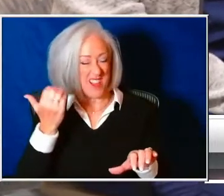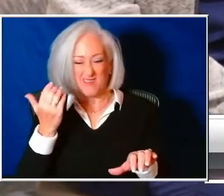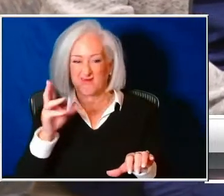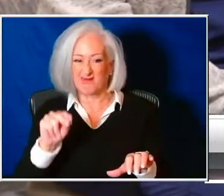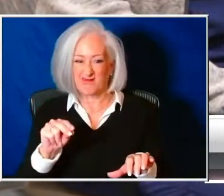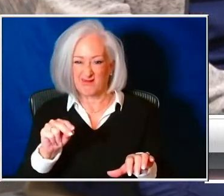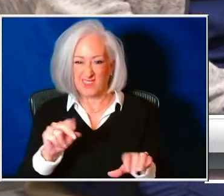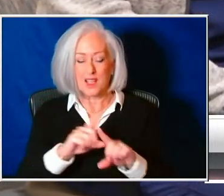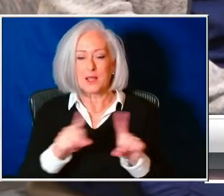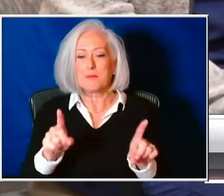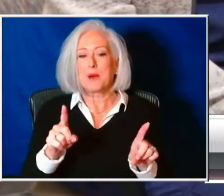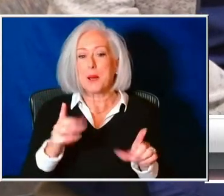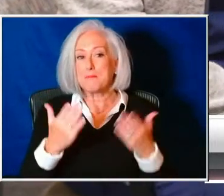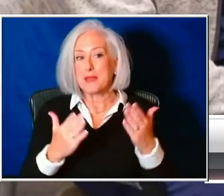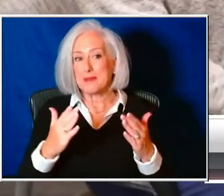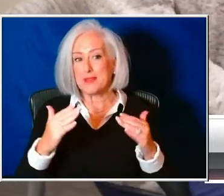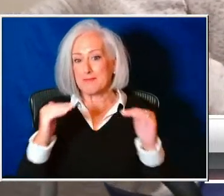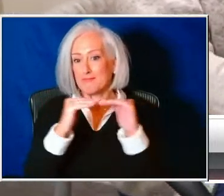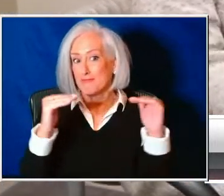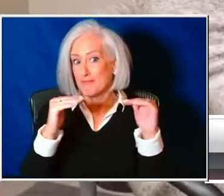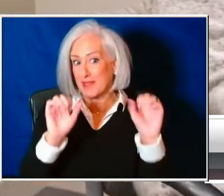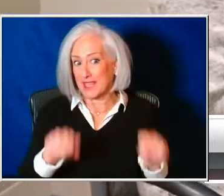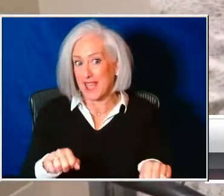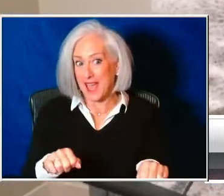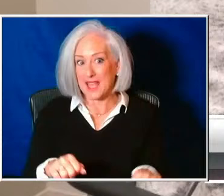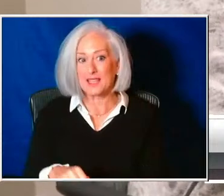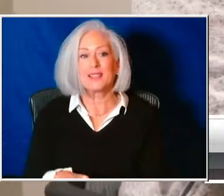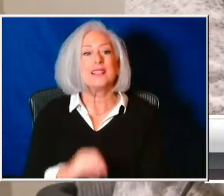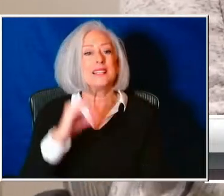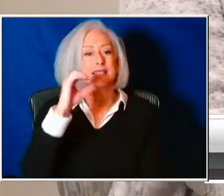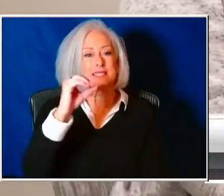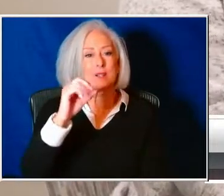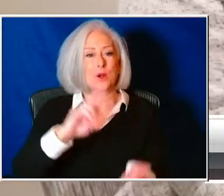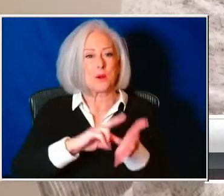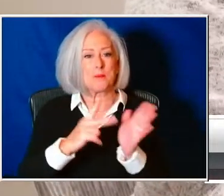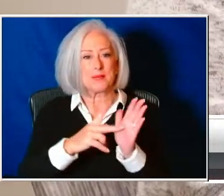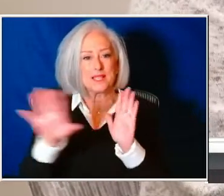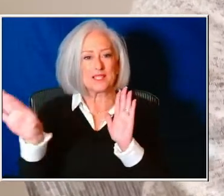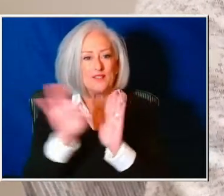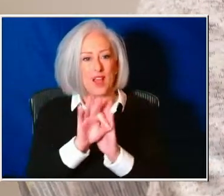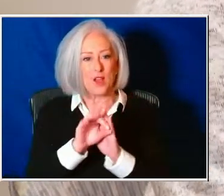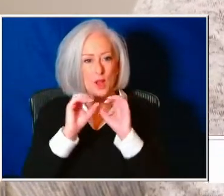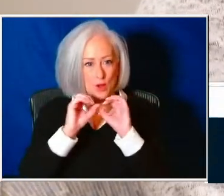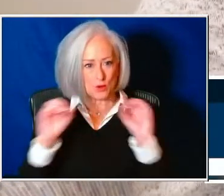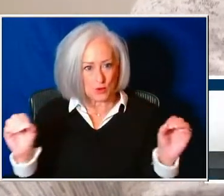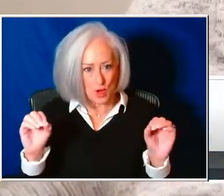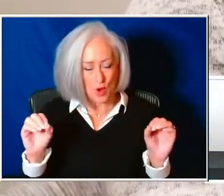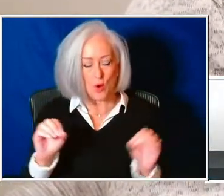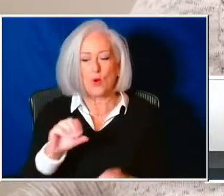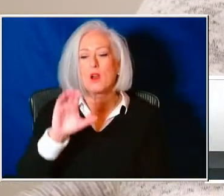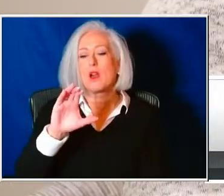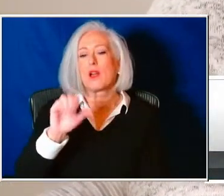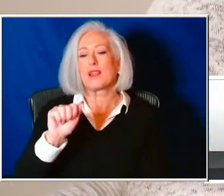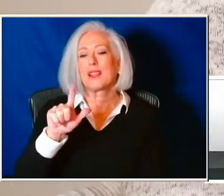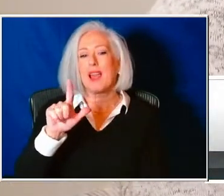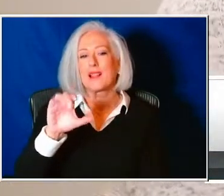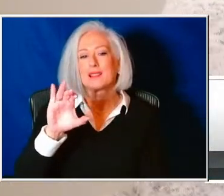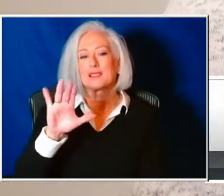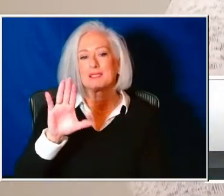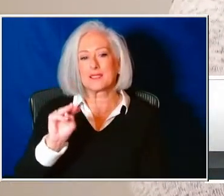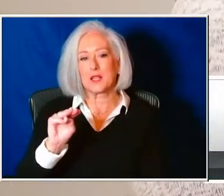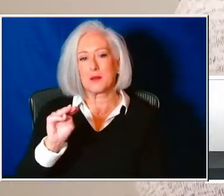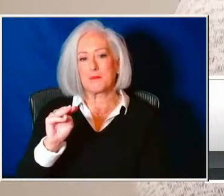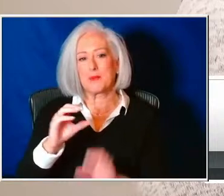head back if it's time. Yeah, so 0 would mean we found no identifiable calcification. And then the score can go